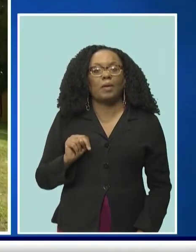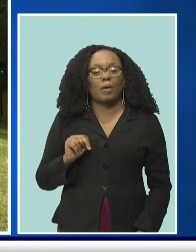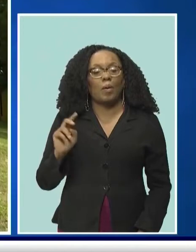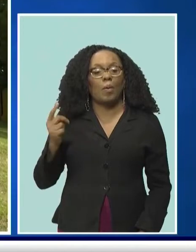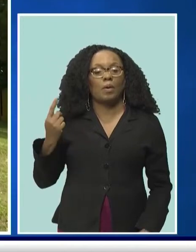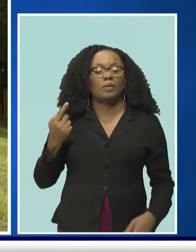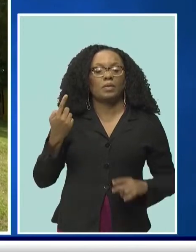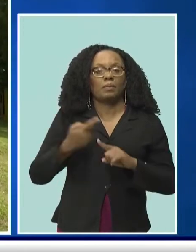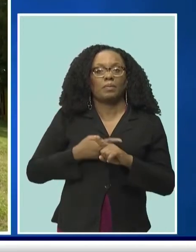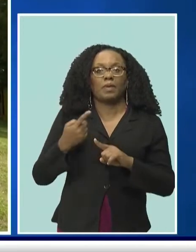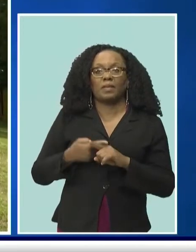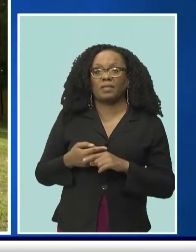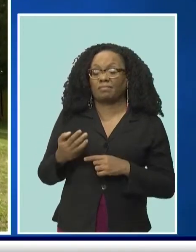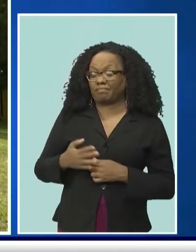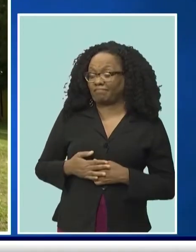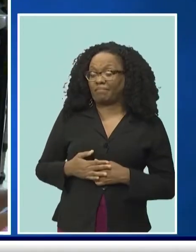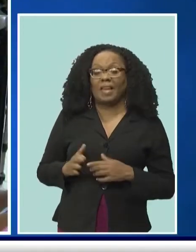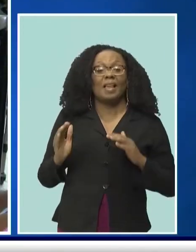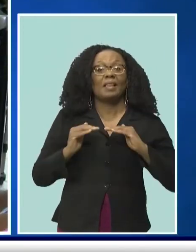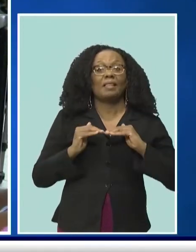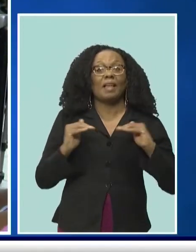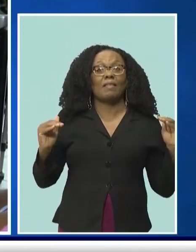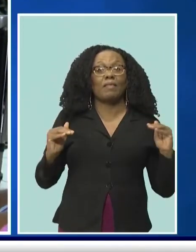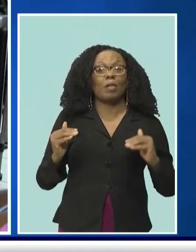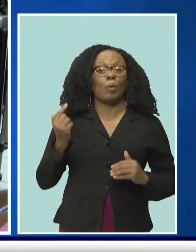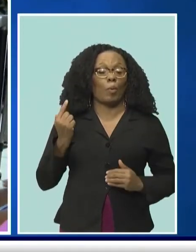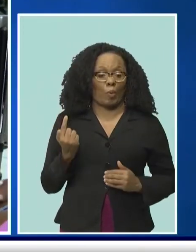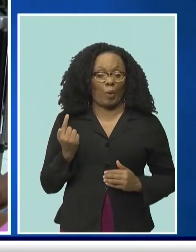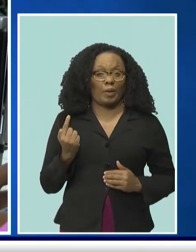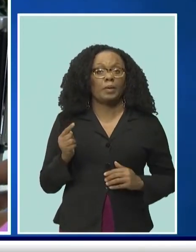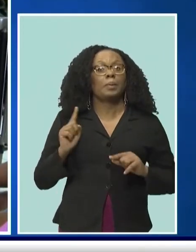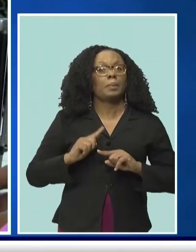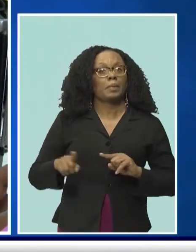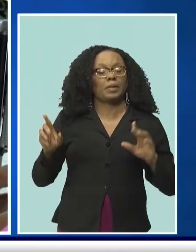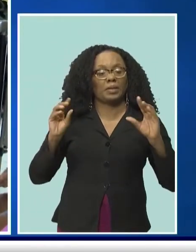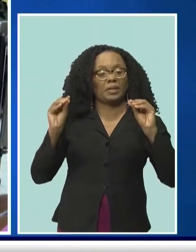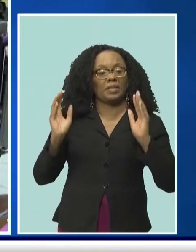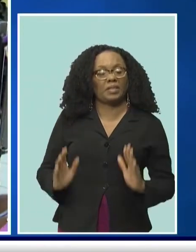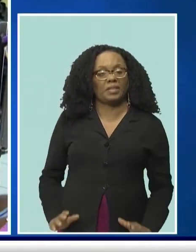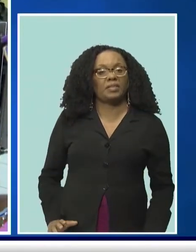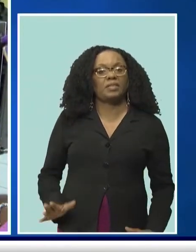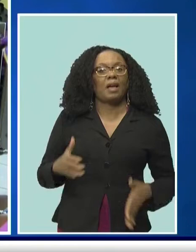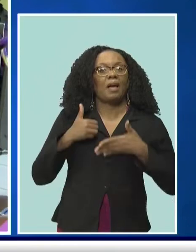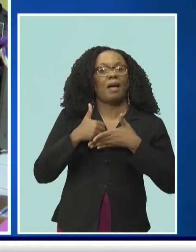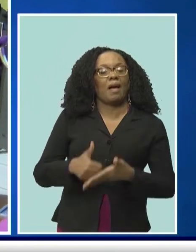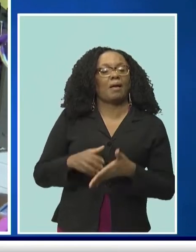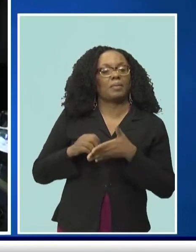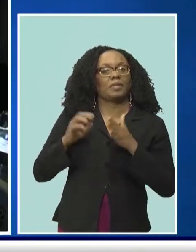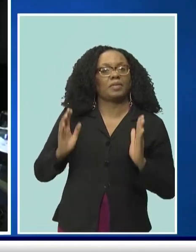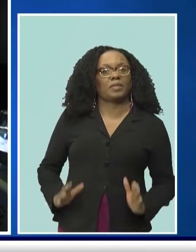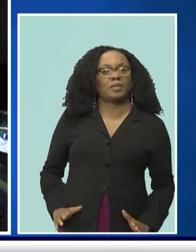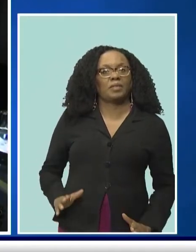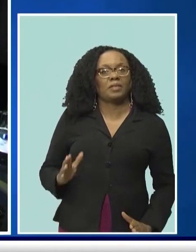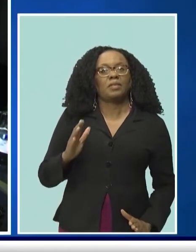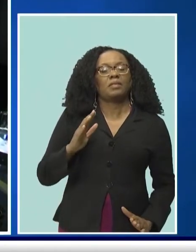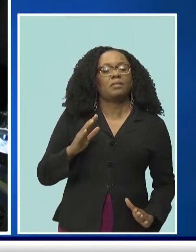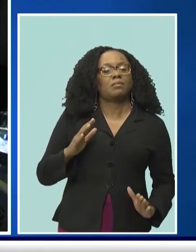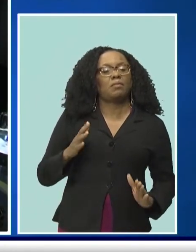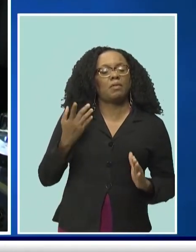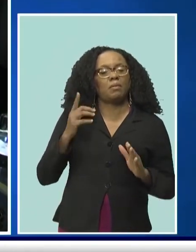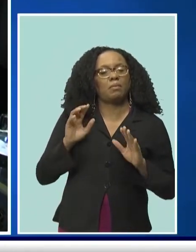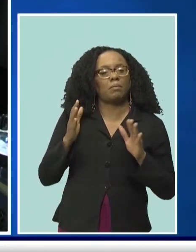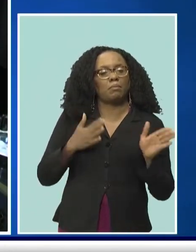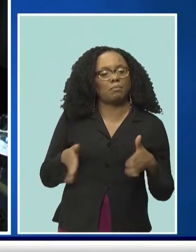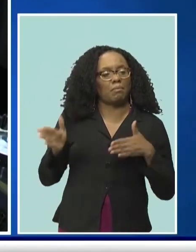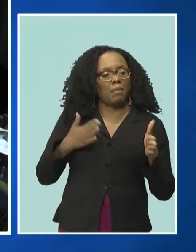CVQ cosmetology program, but the teachers at Grantley Adams Memorial School are equipping the students not only for an exam, but a